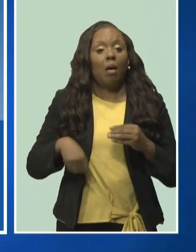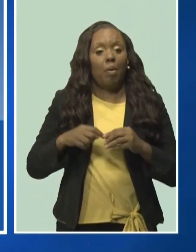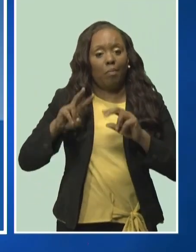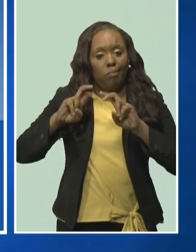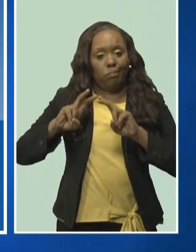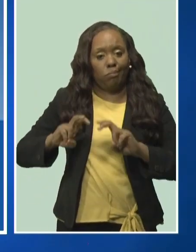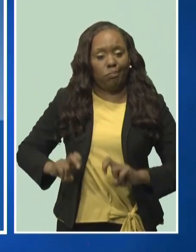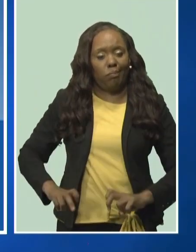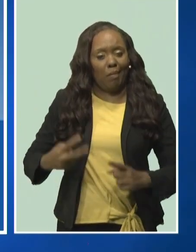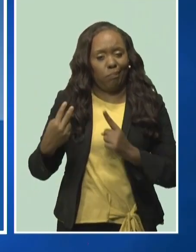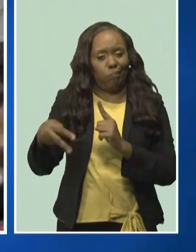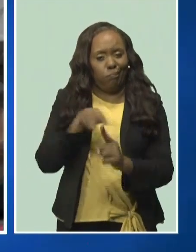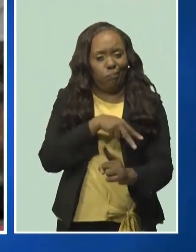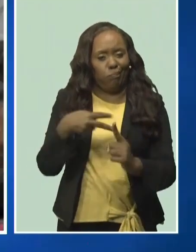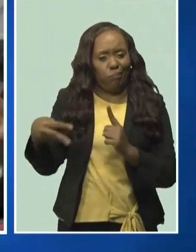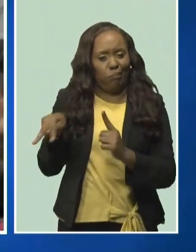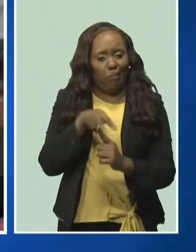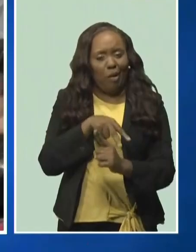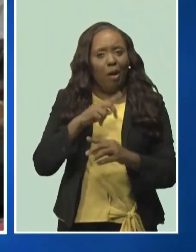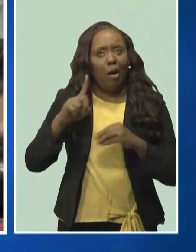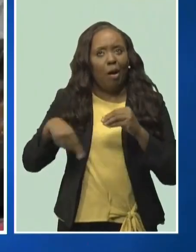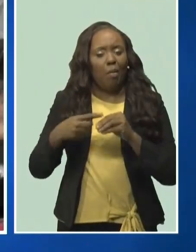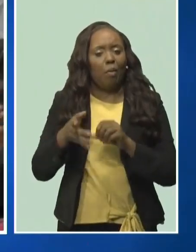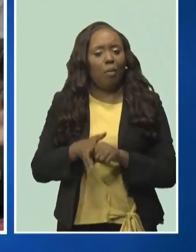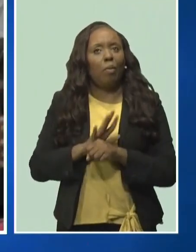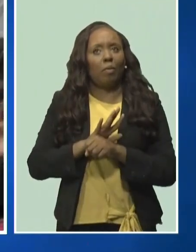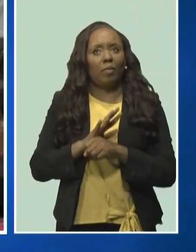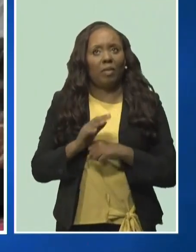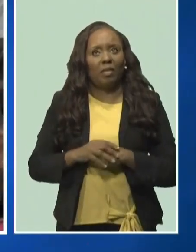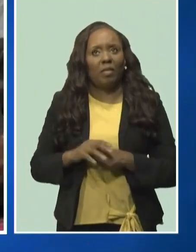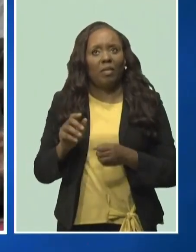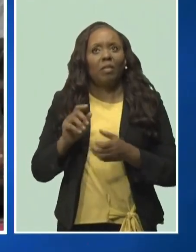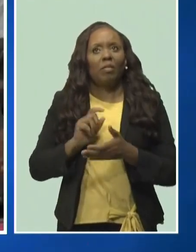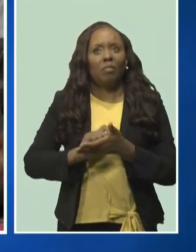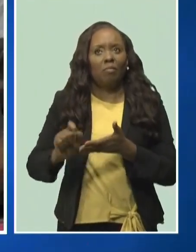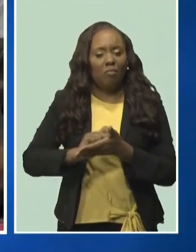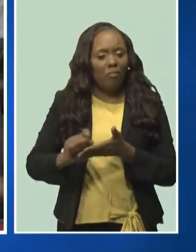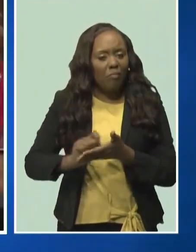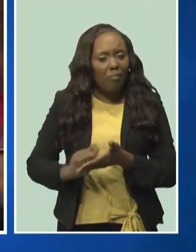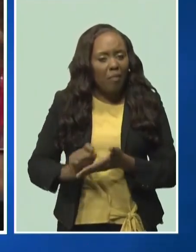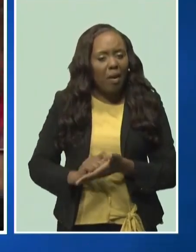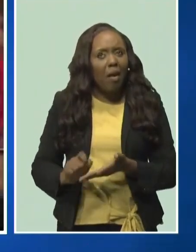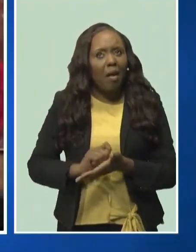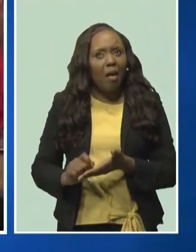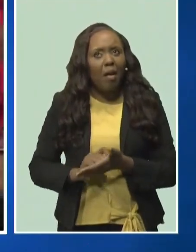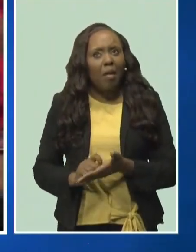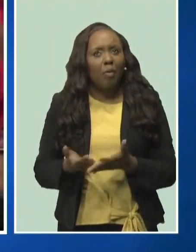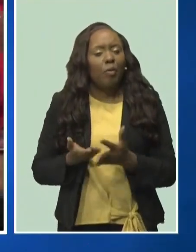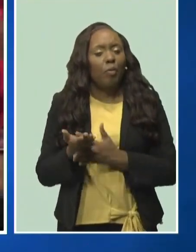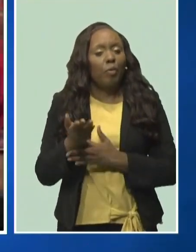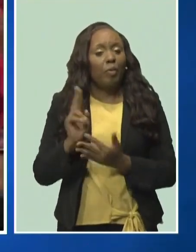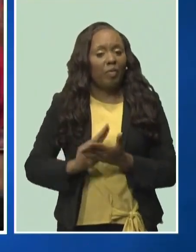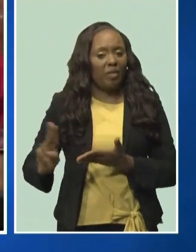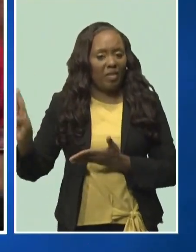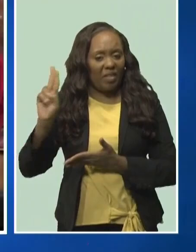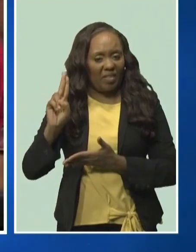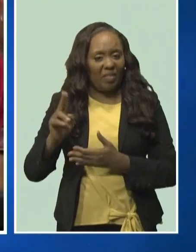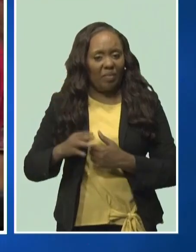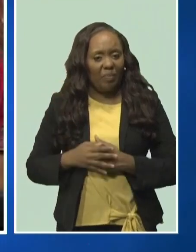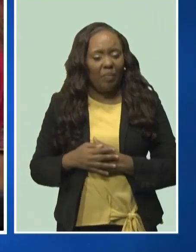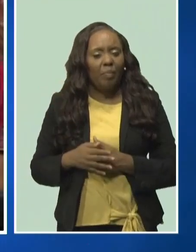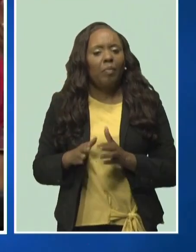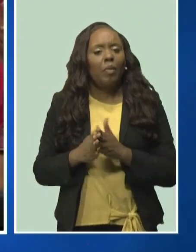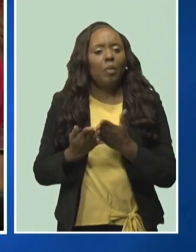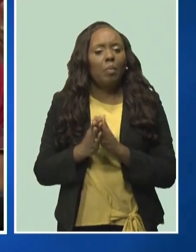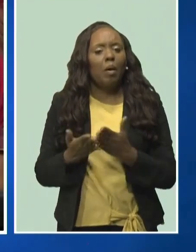the Caribbean, produced by the University of the West Indies. That book offers a number of recommendations, which Ms. Tannis says